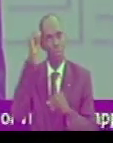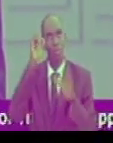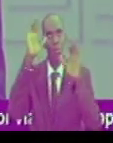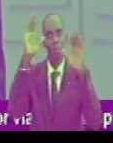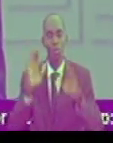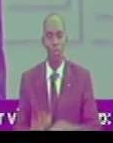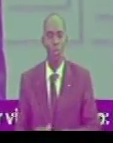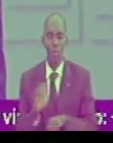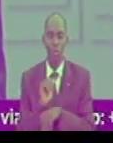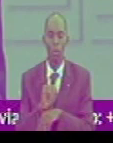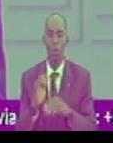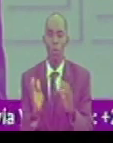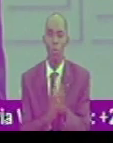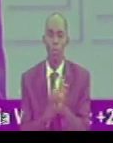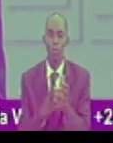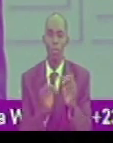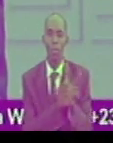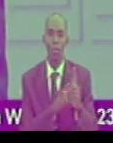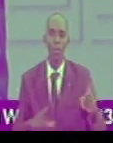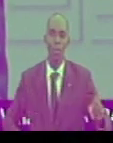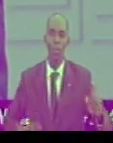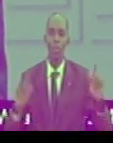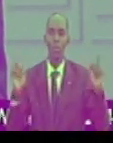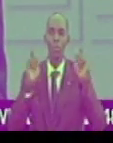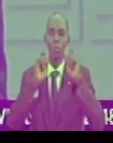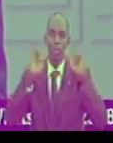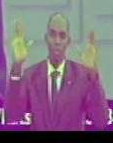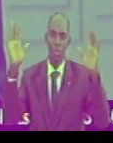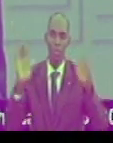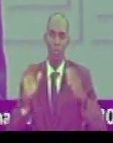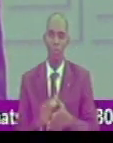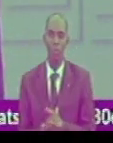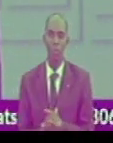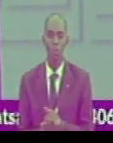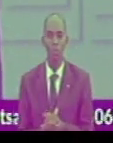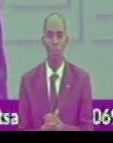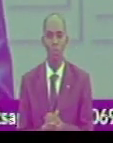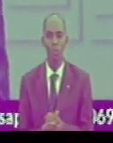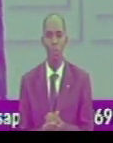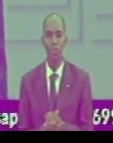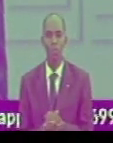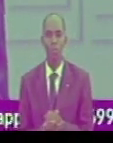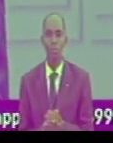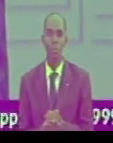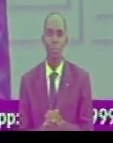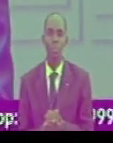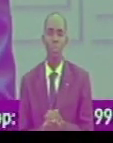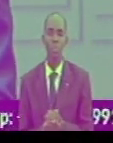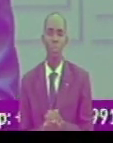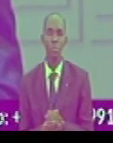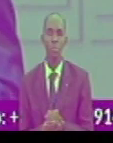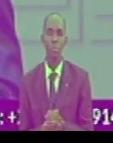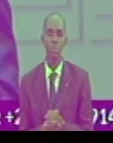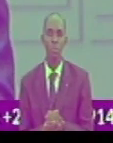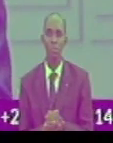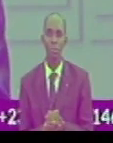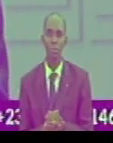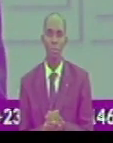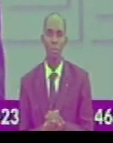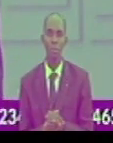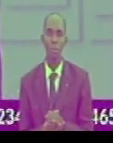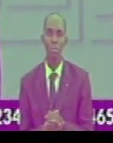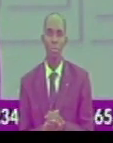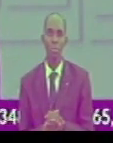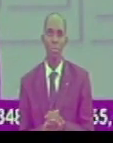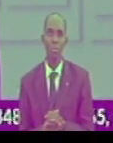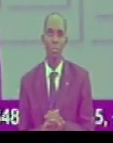Whether it is left hand or right hand, back, front, miraculous healing for us in Jesus' name. We are going to